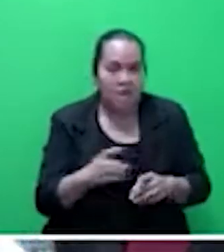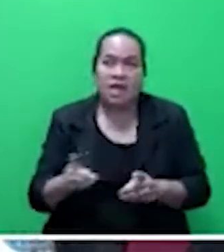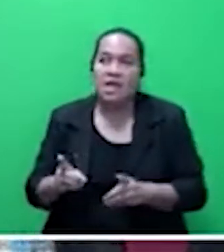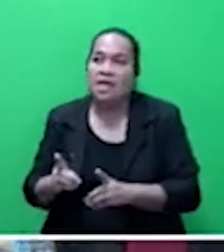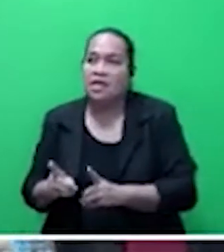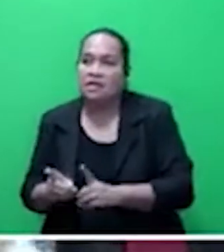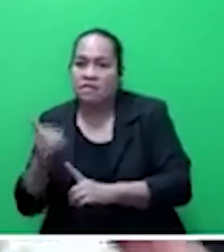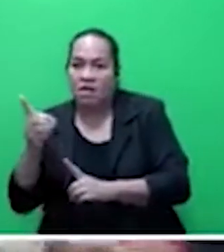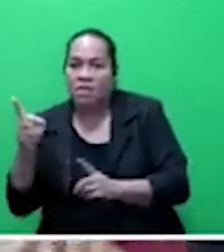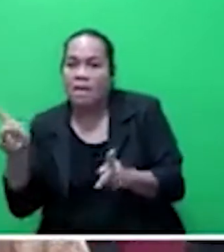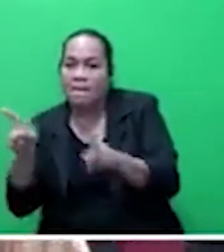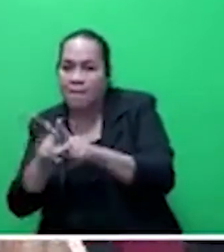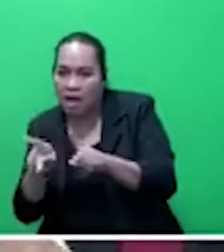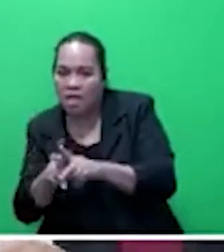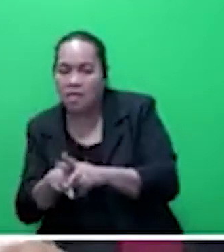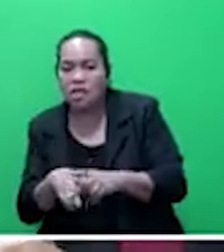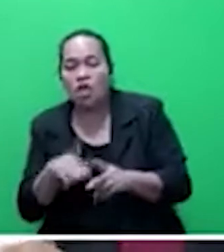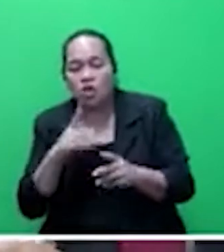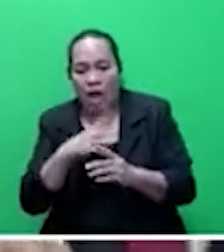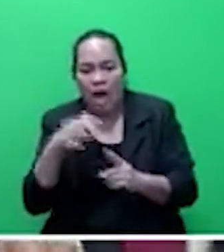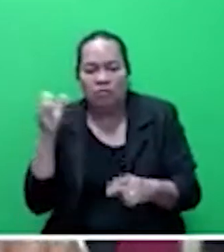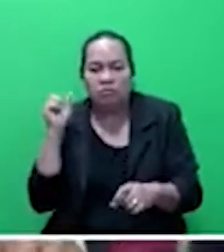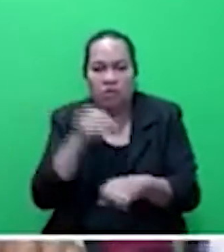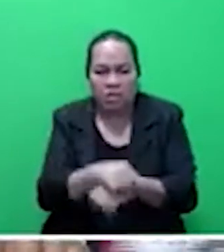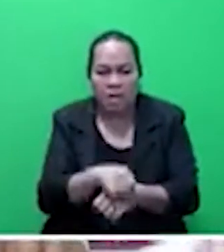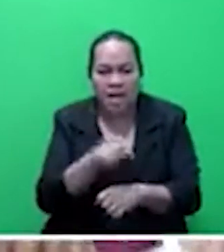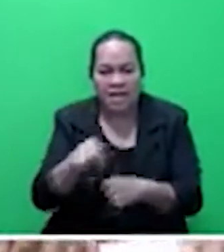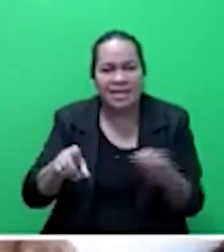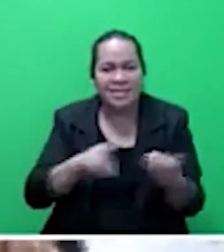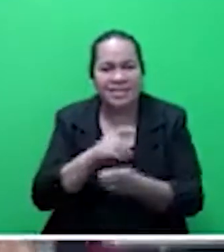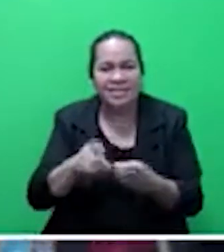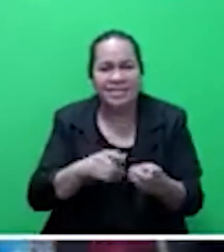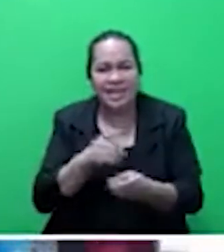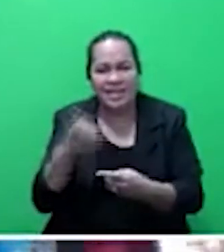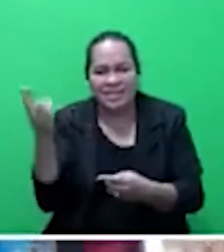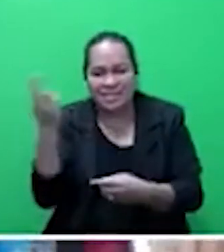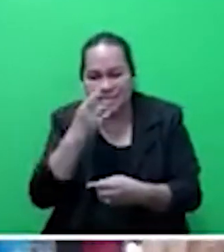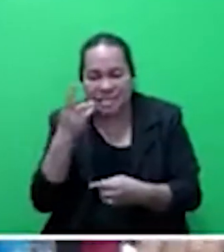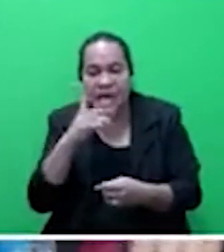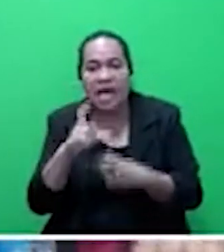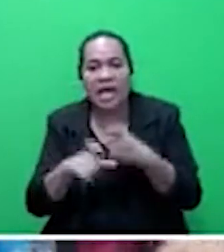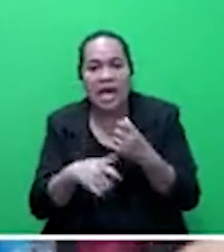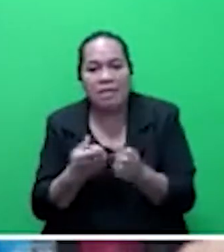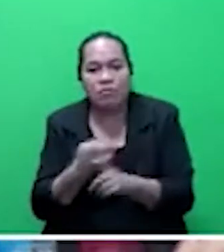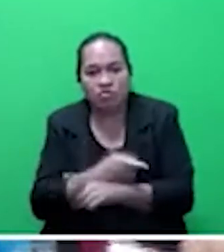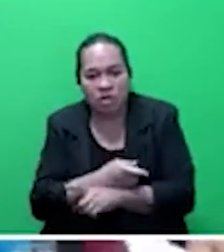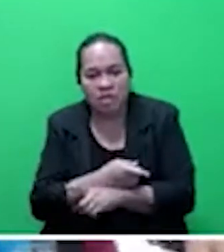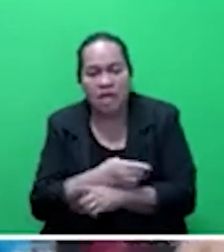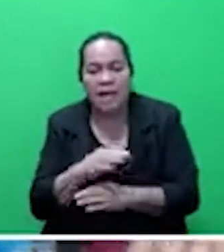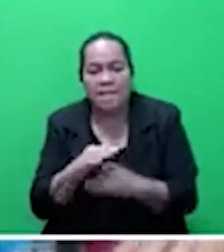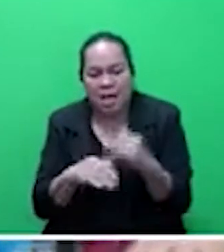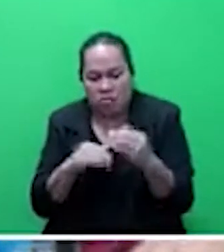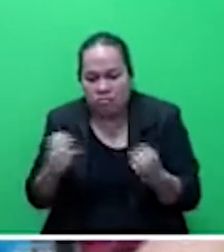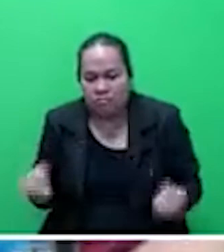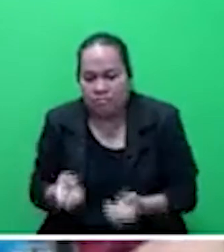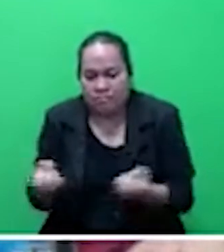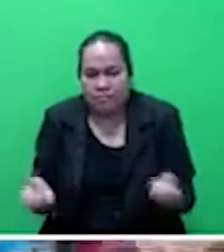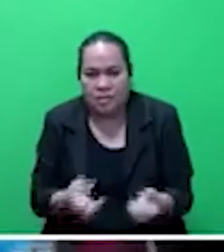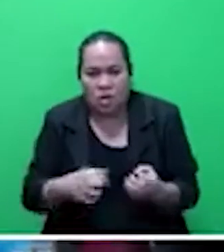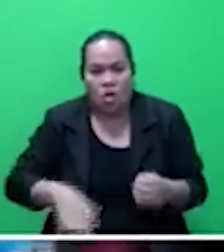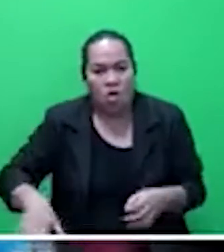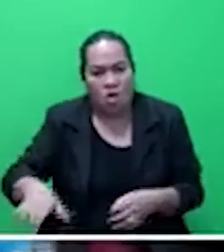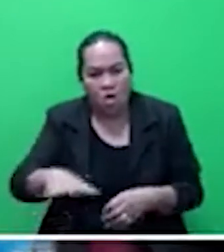to combat the impact of disasters and climate change and to build resilience on all Fijians